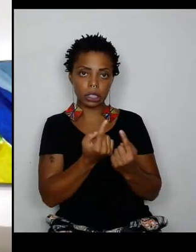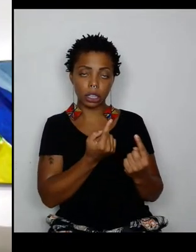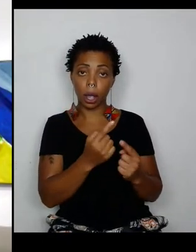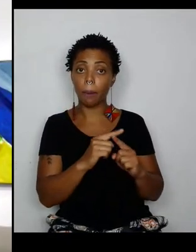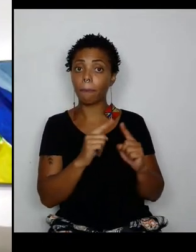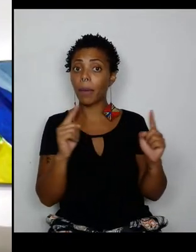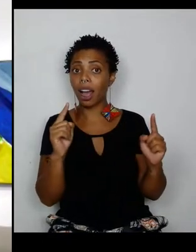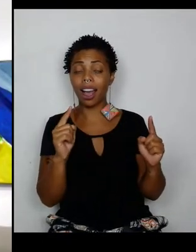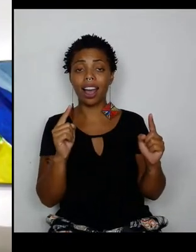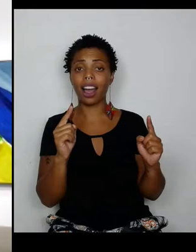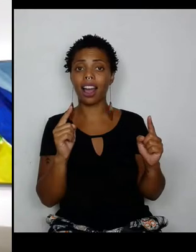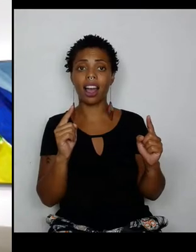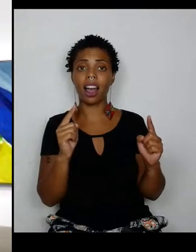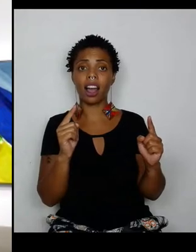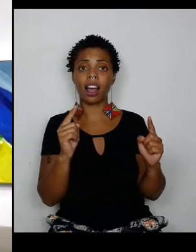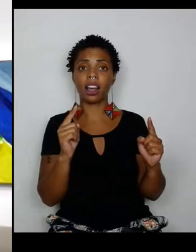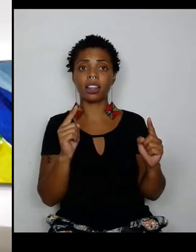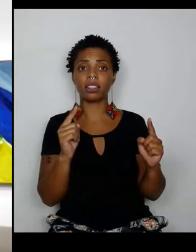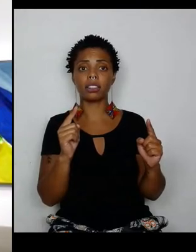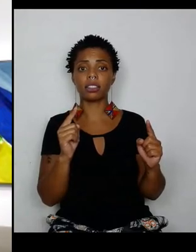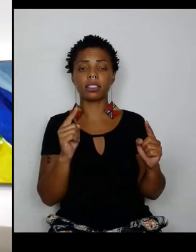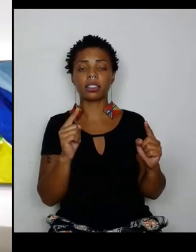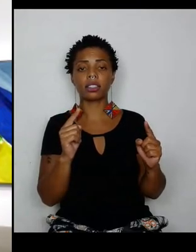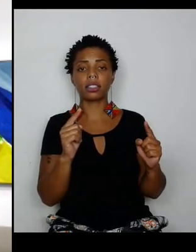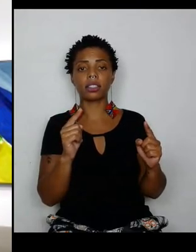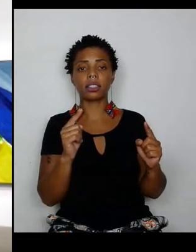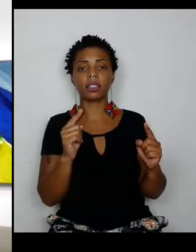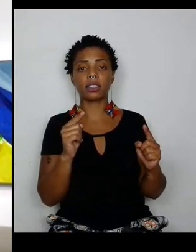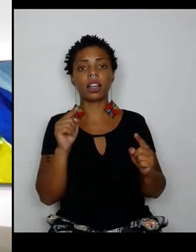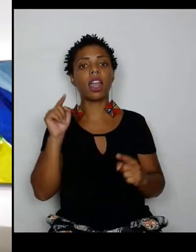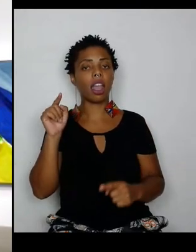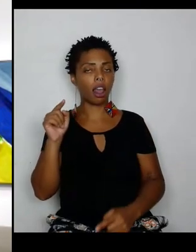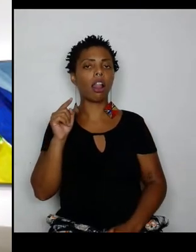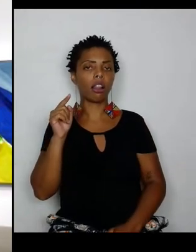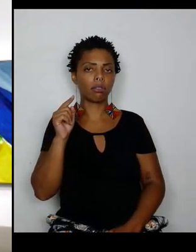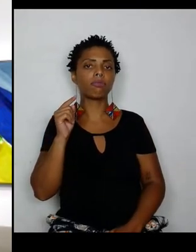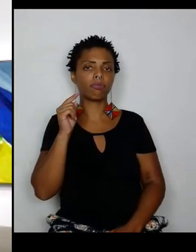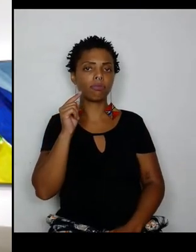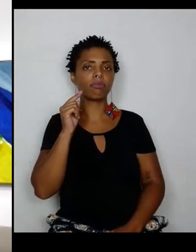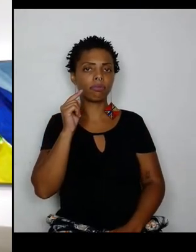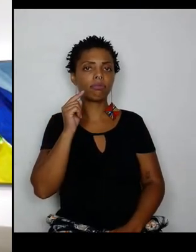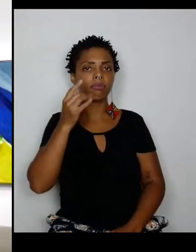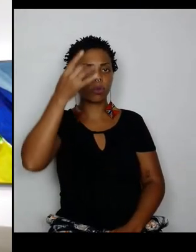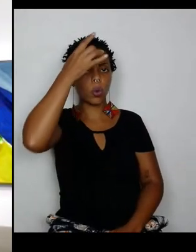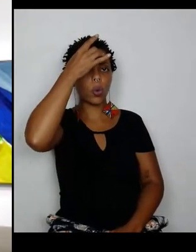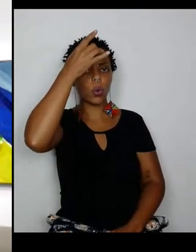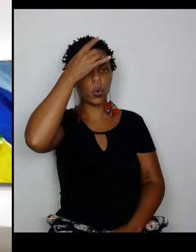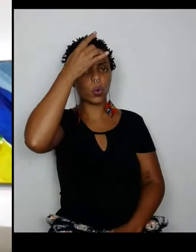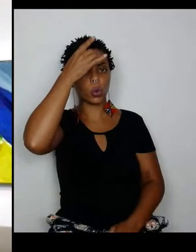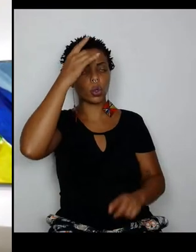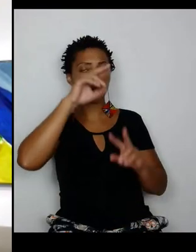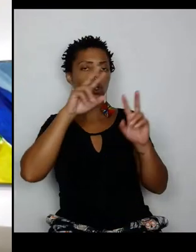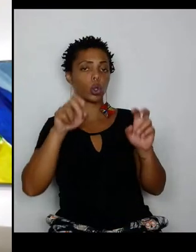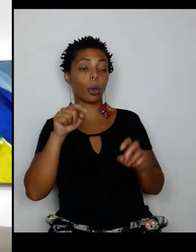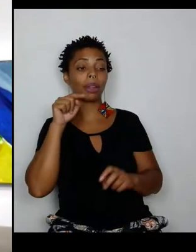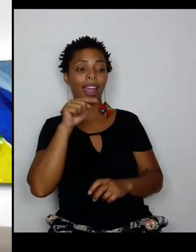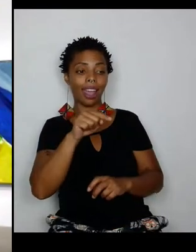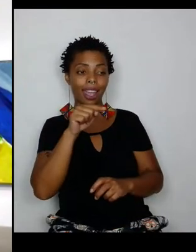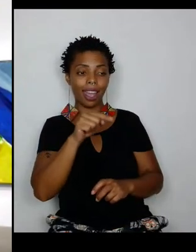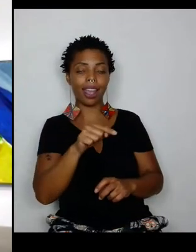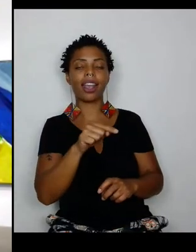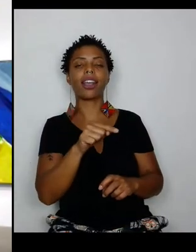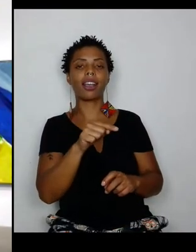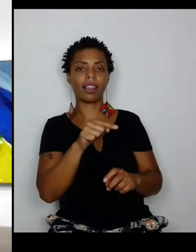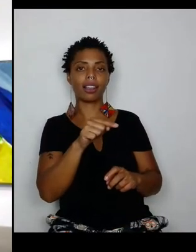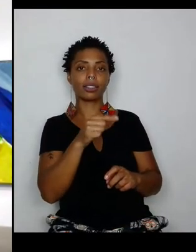self-consciously beset by the social issues that prostitution created both both in europe and um and